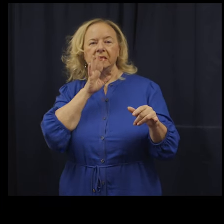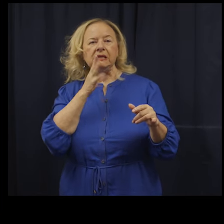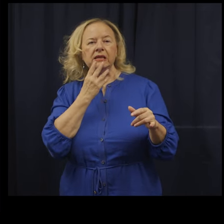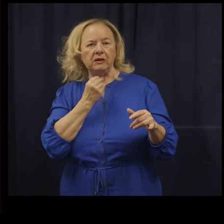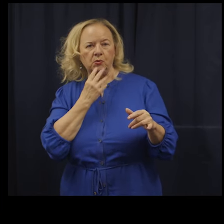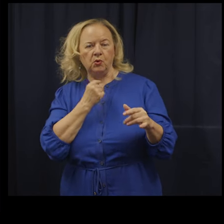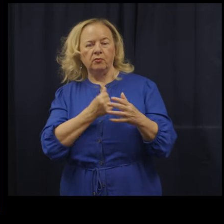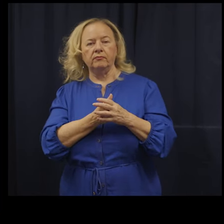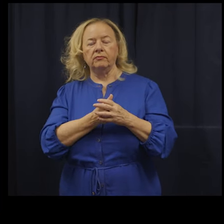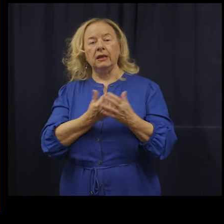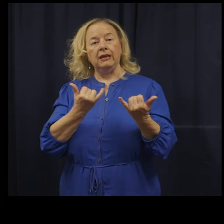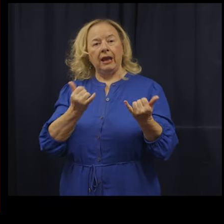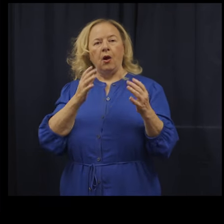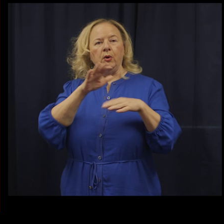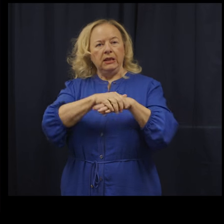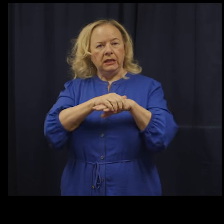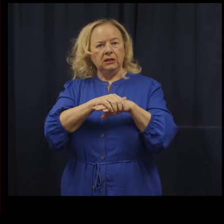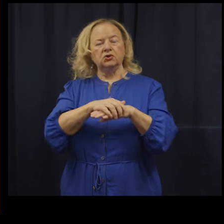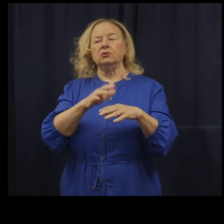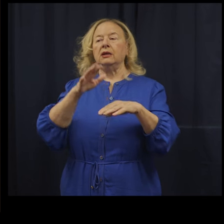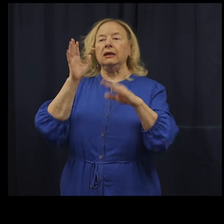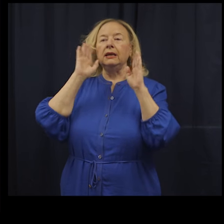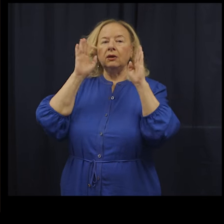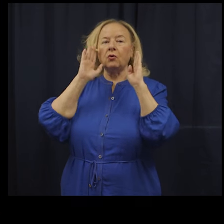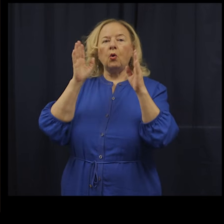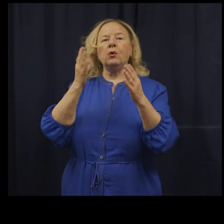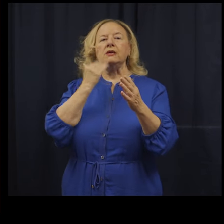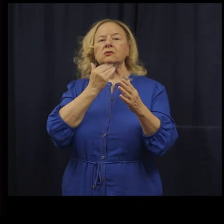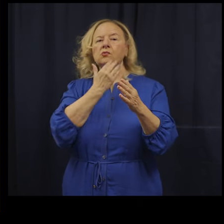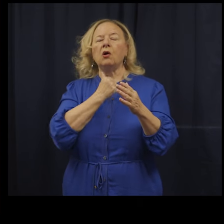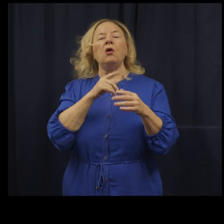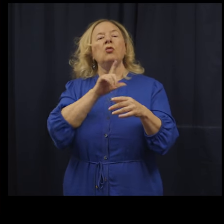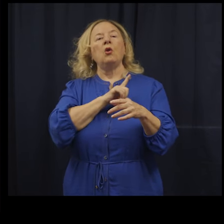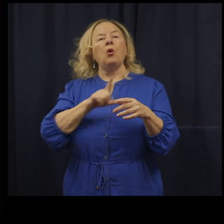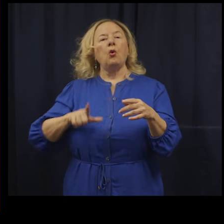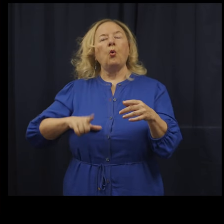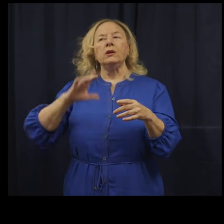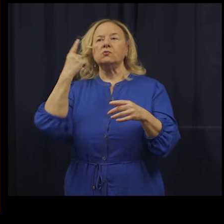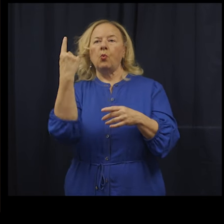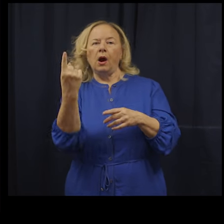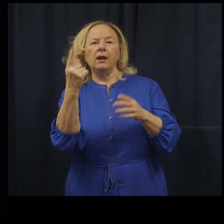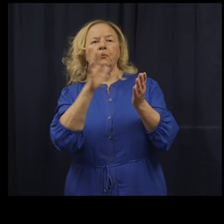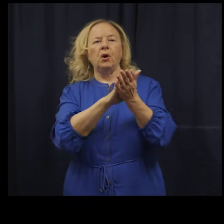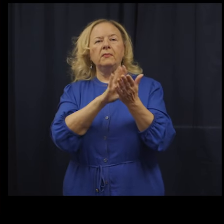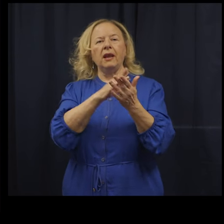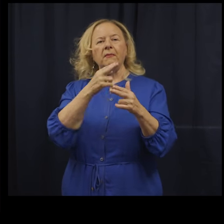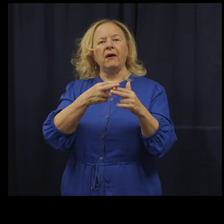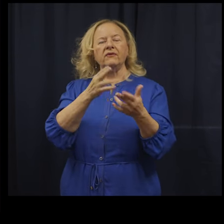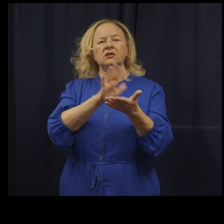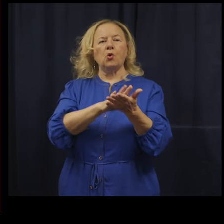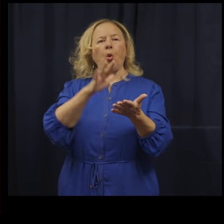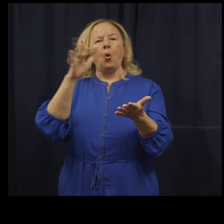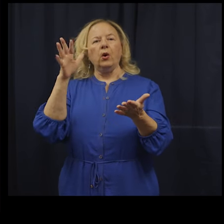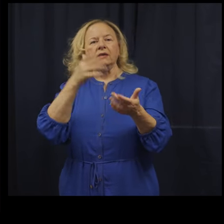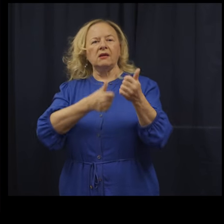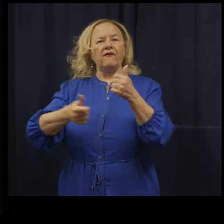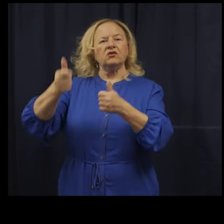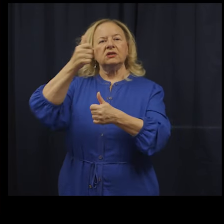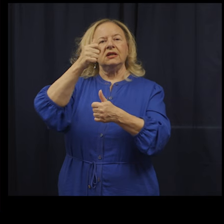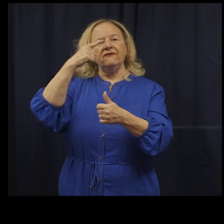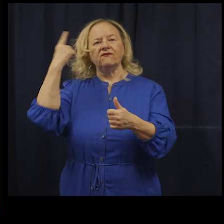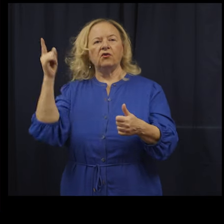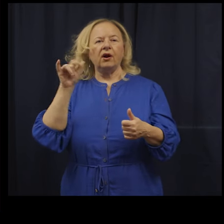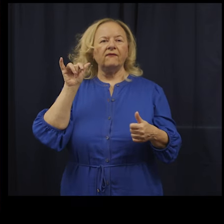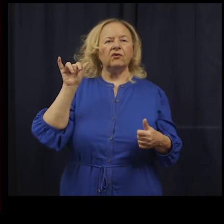Vayed. Hear, O Israel, the Lord our God, the Lord is one. Praise be the name of his glorious